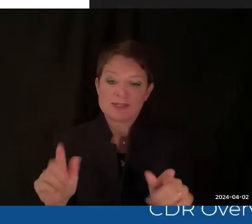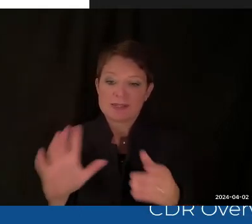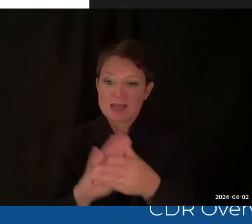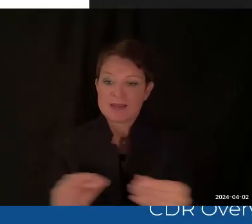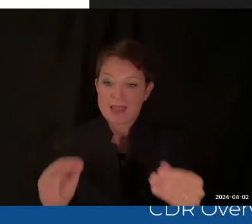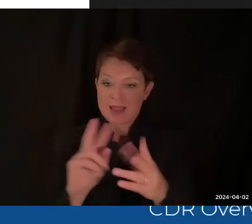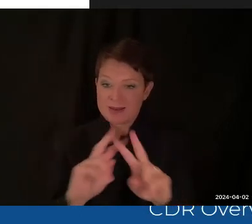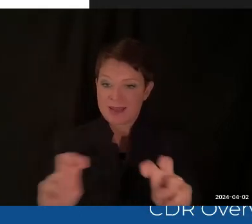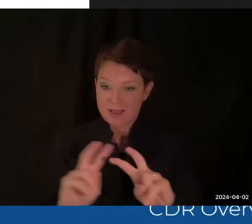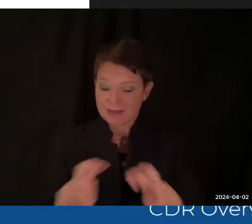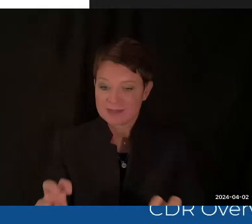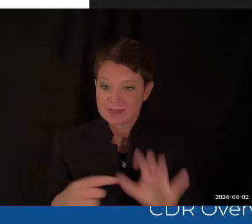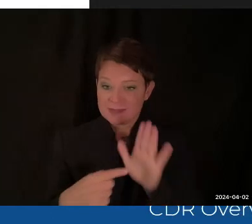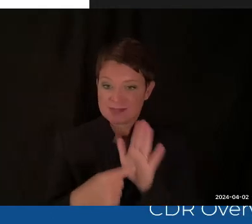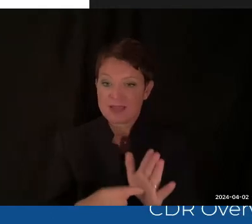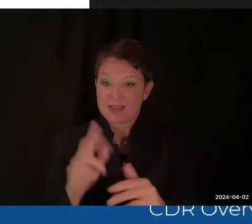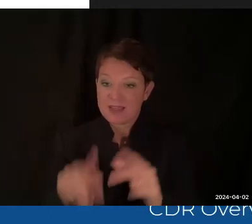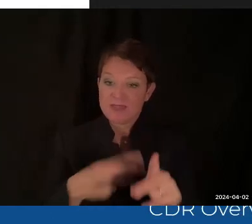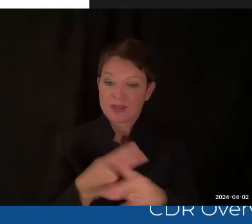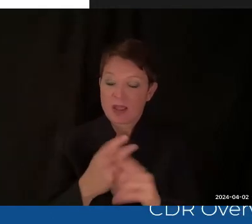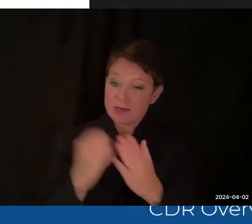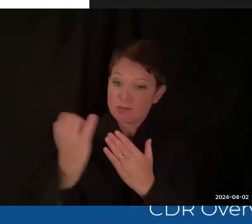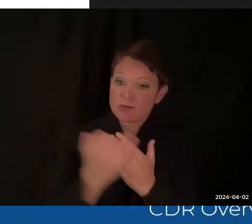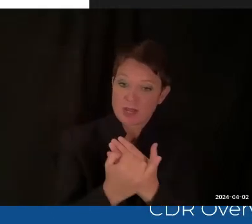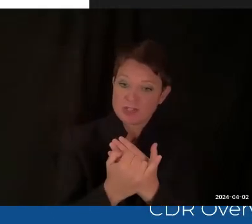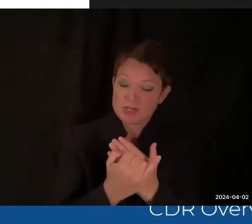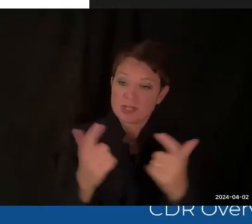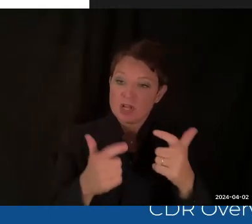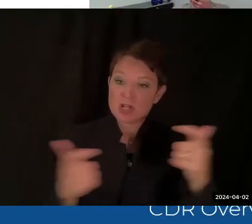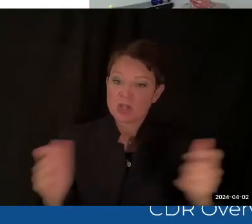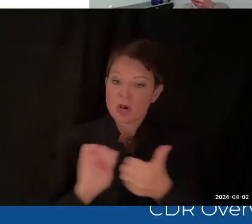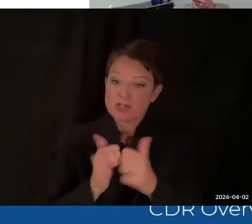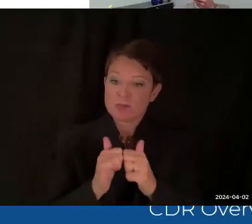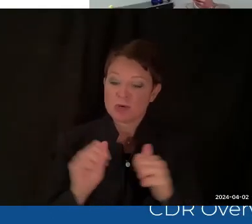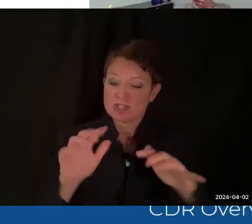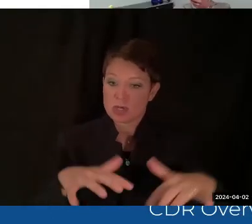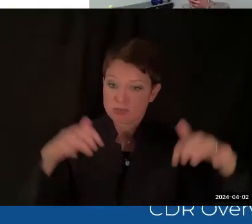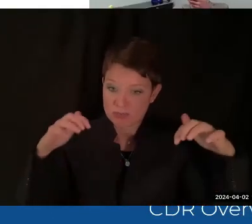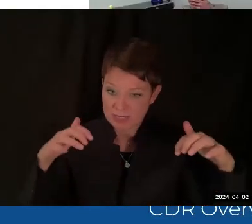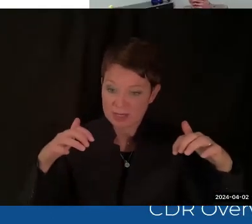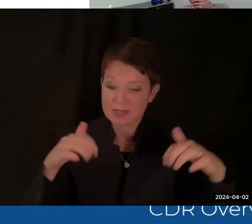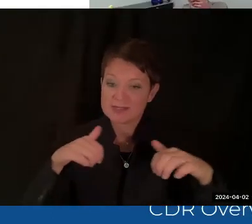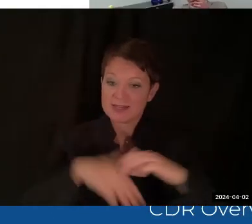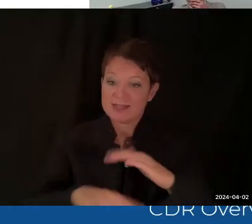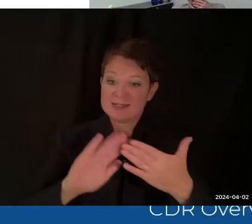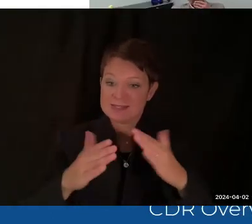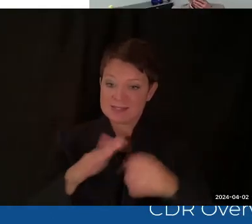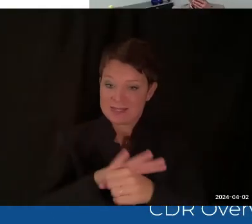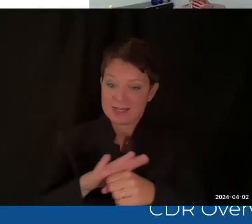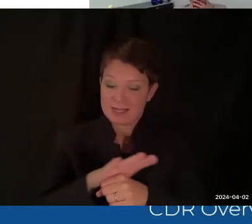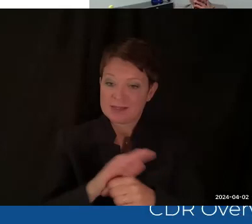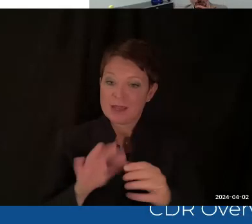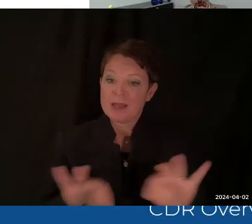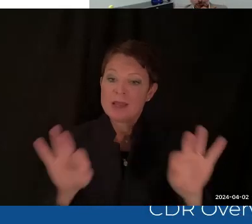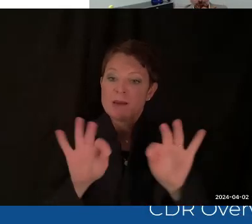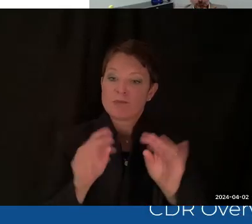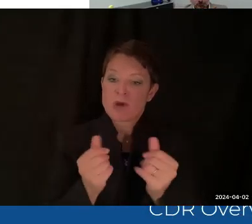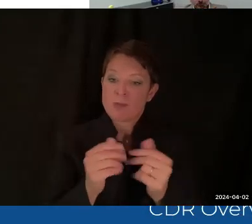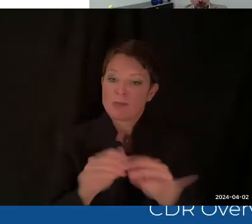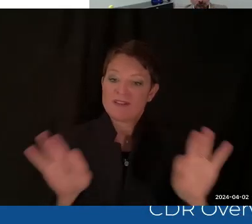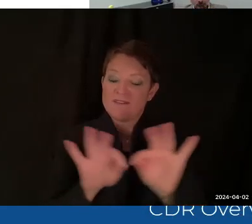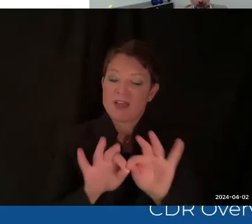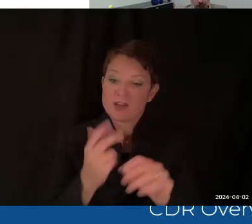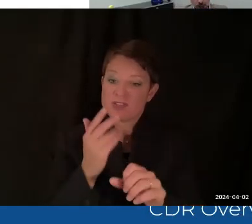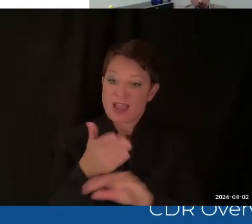analysis stating that in these types of projects, large sports arenas in urban areas, property values within 3